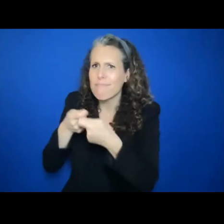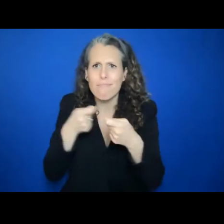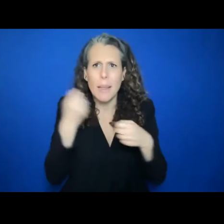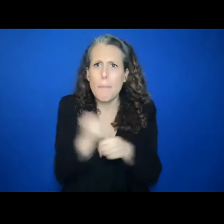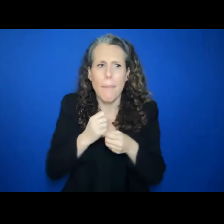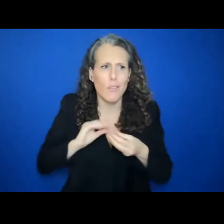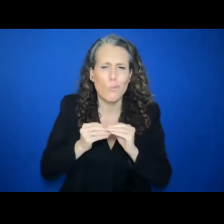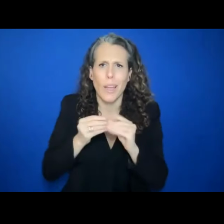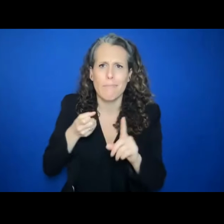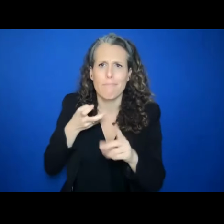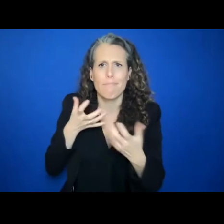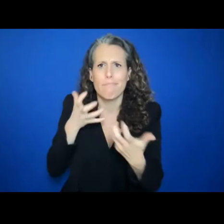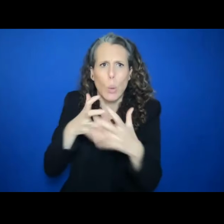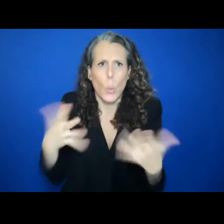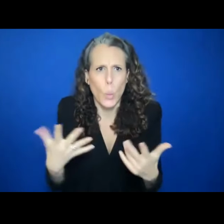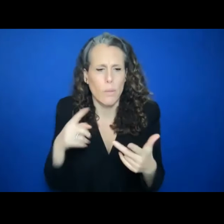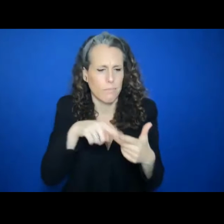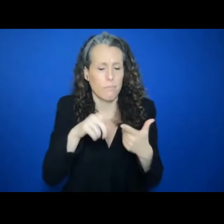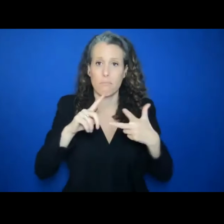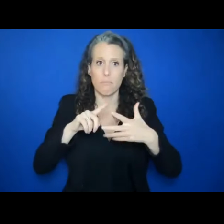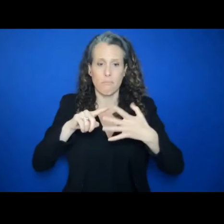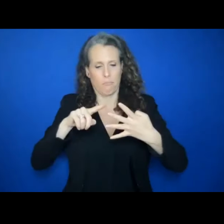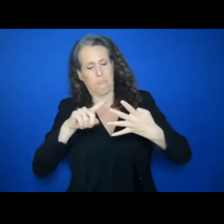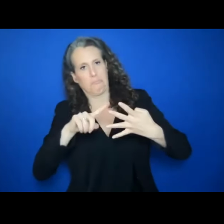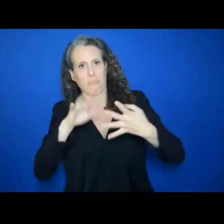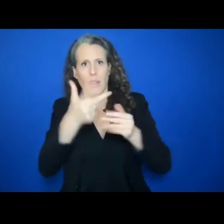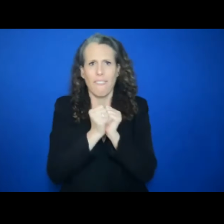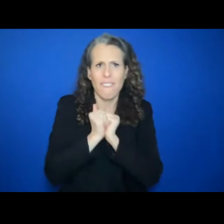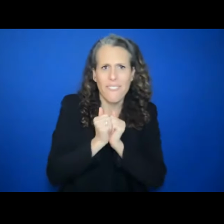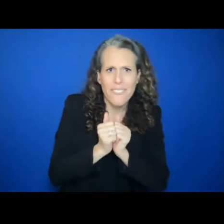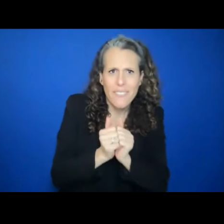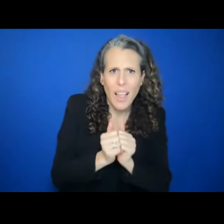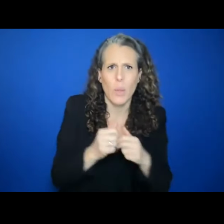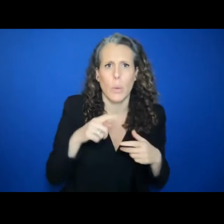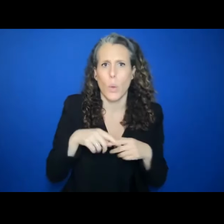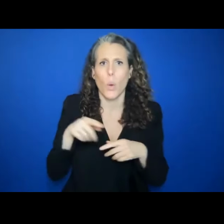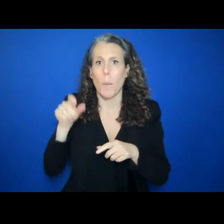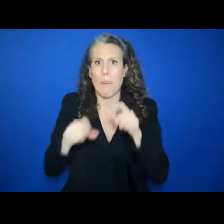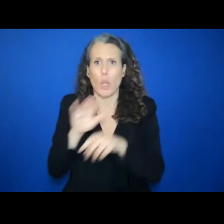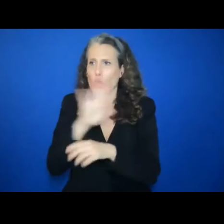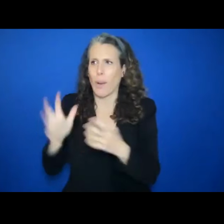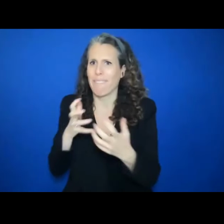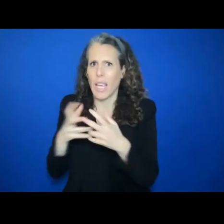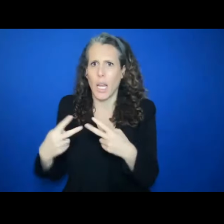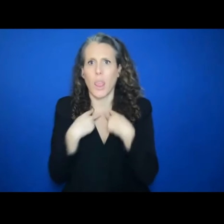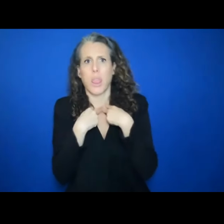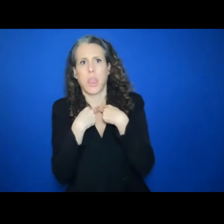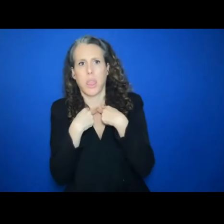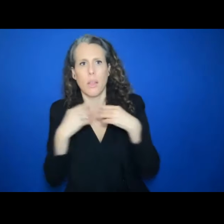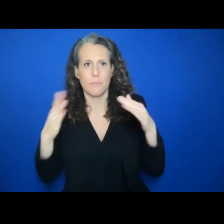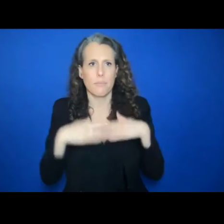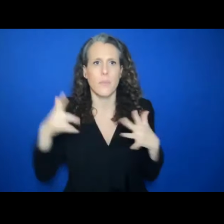value of technology, a trap for those who do not fit in, we'll talk about that. Inequality gap, technology is good for